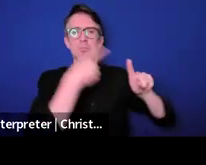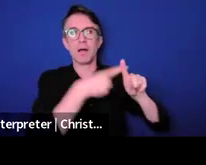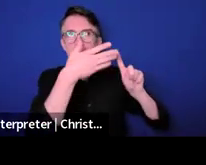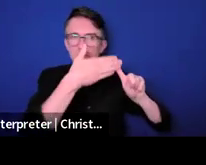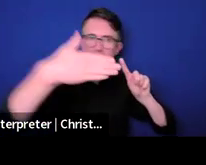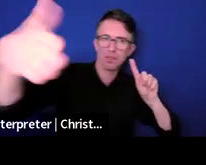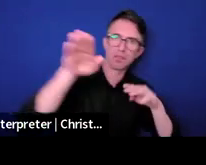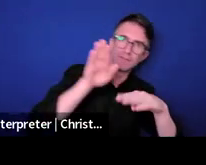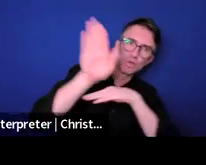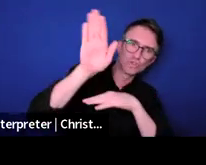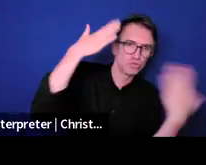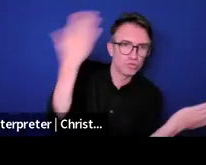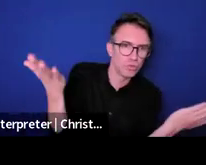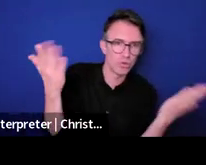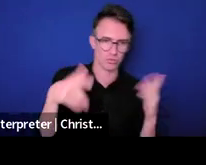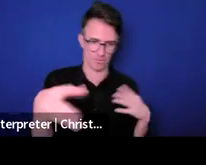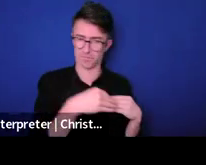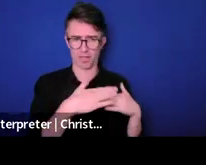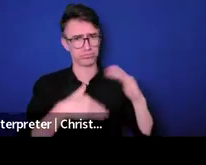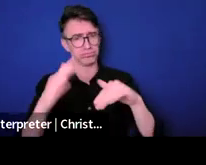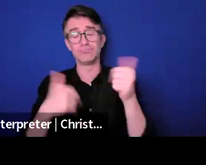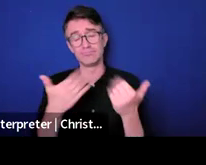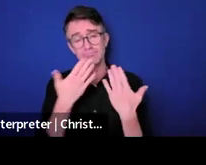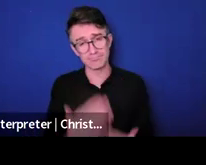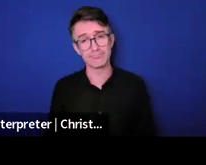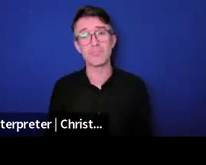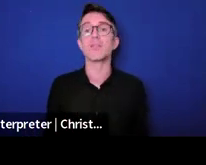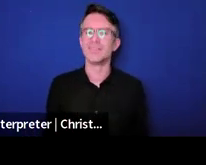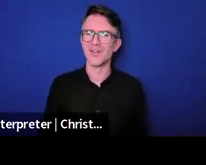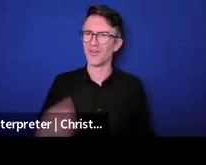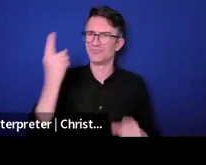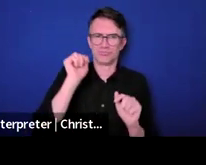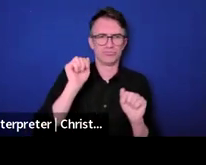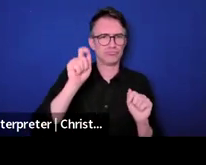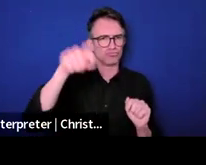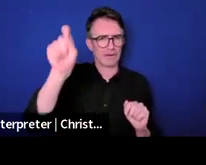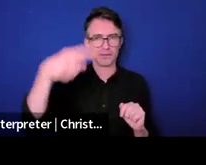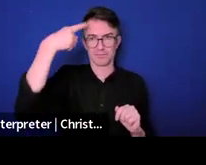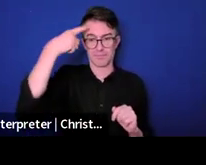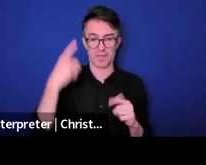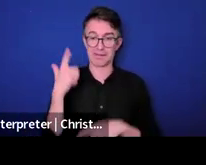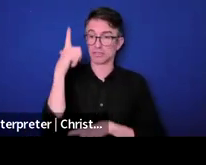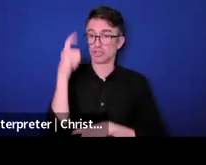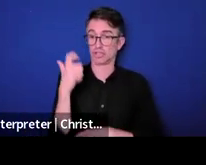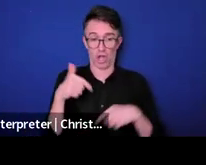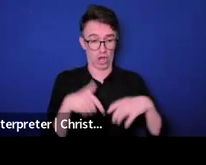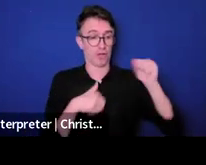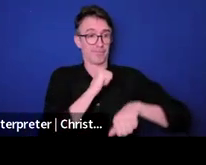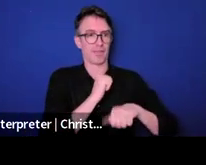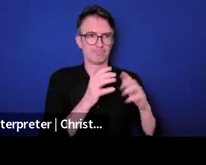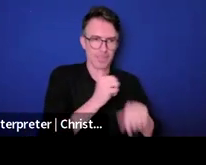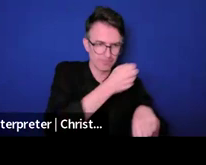the requirement in terms of resources. Thank you so much. So we will go now from Latin America